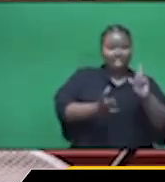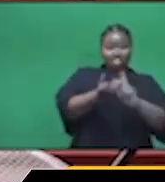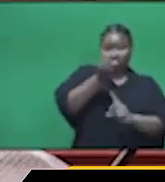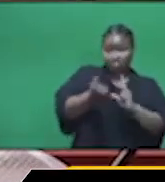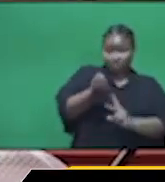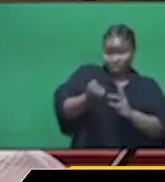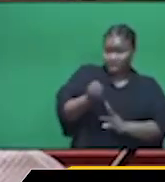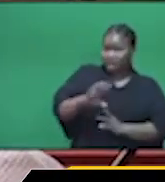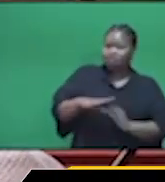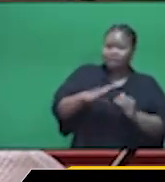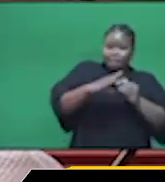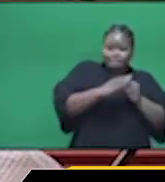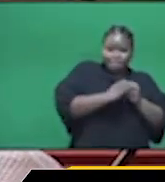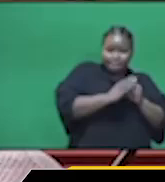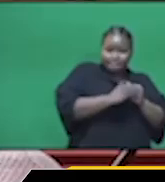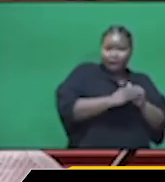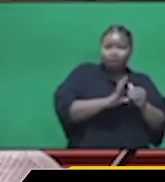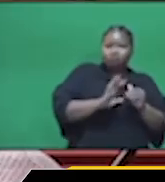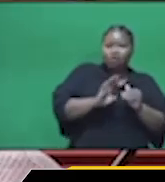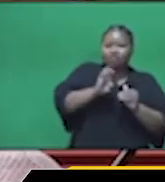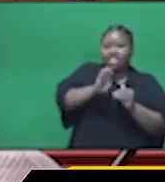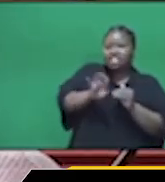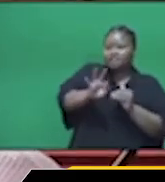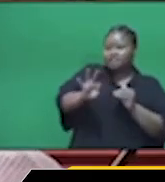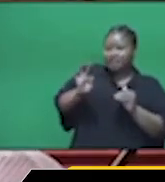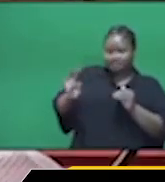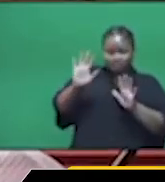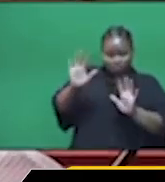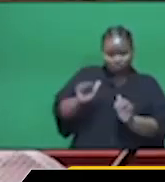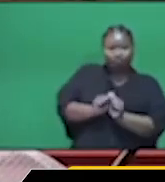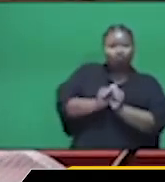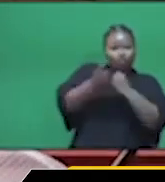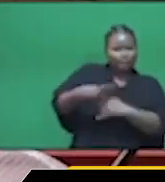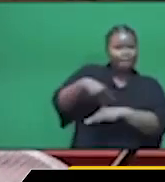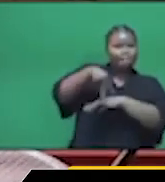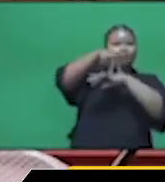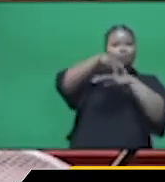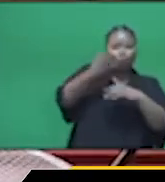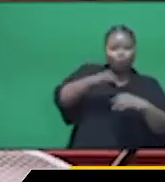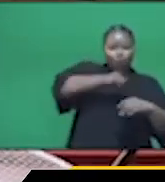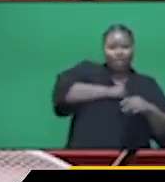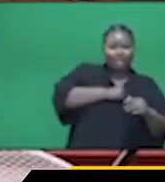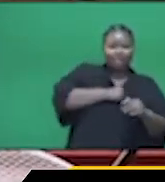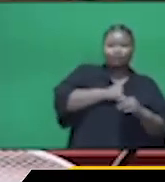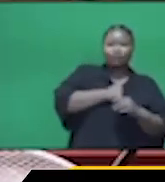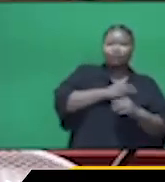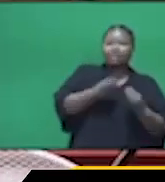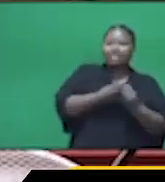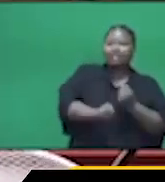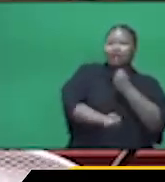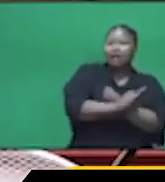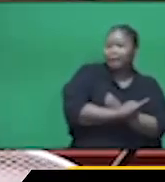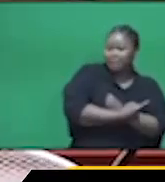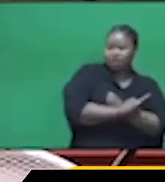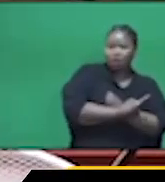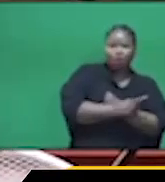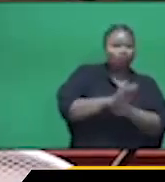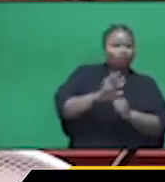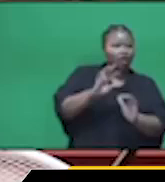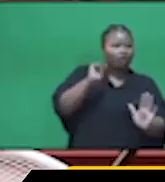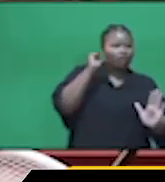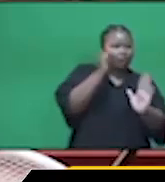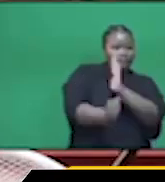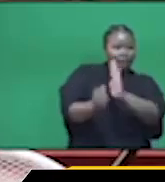entire membership of the EFF for standing with us during the recent incidents of assassination attempt on